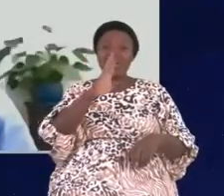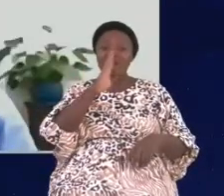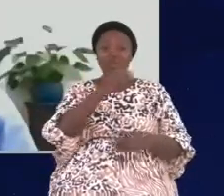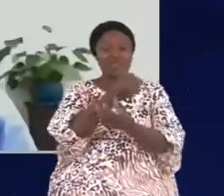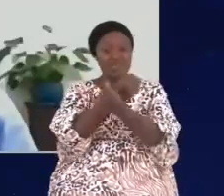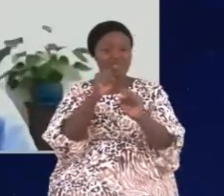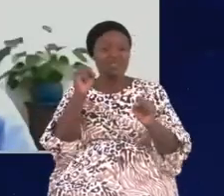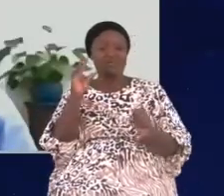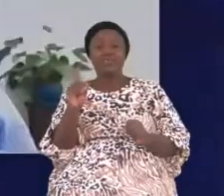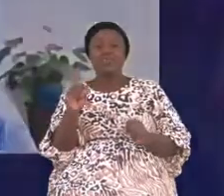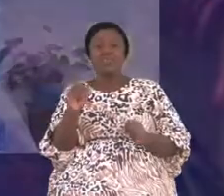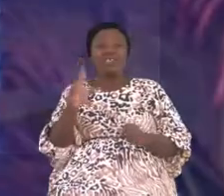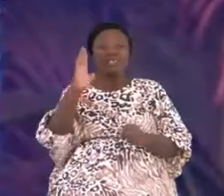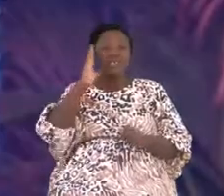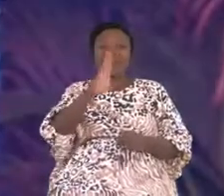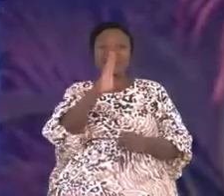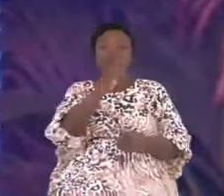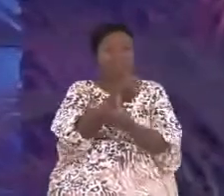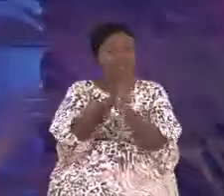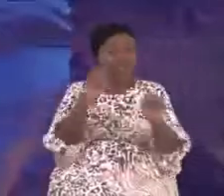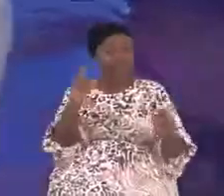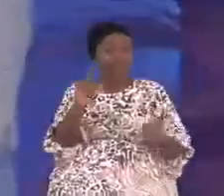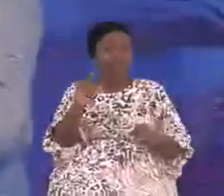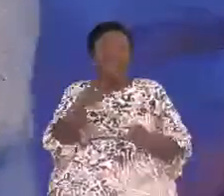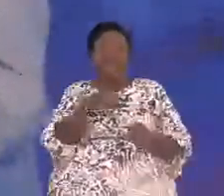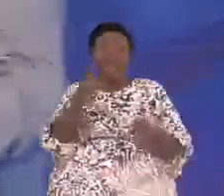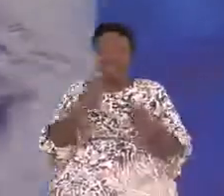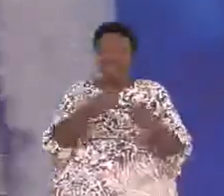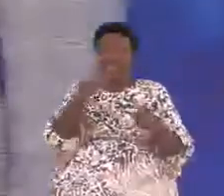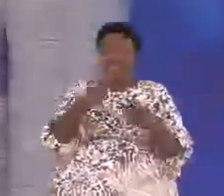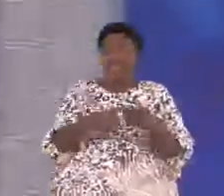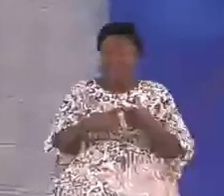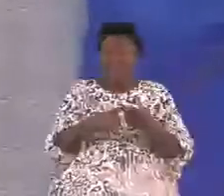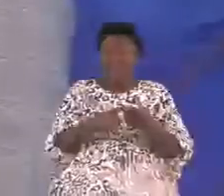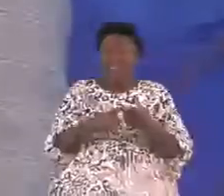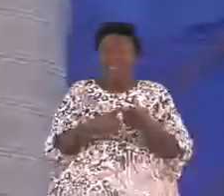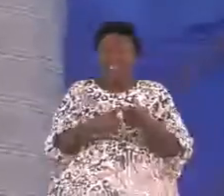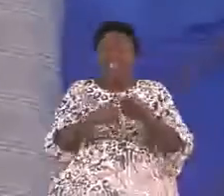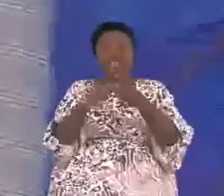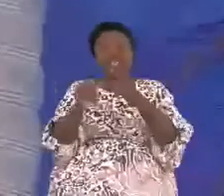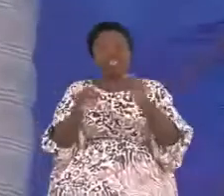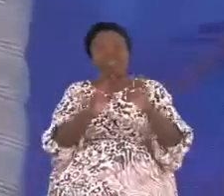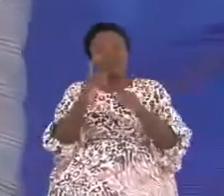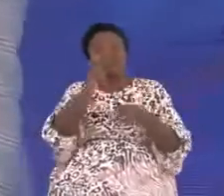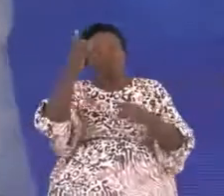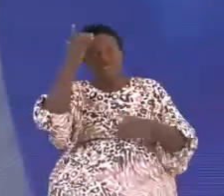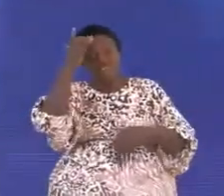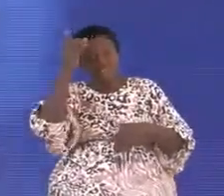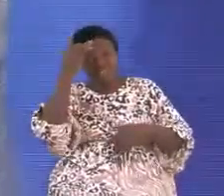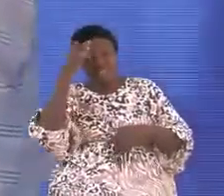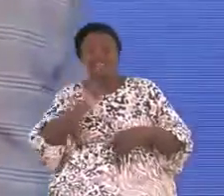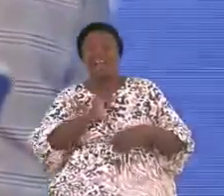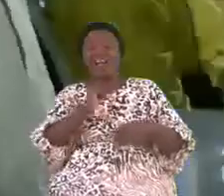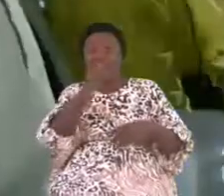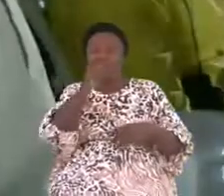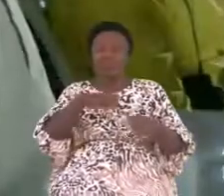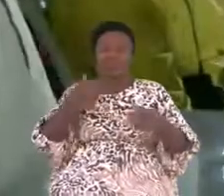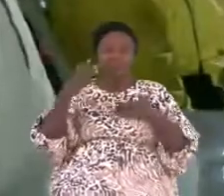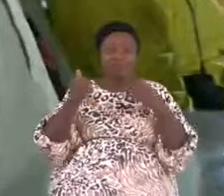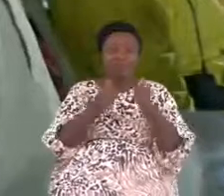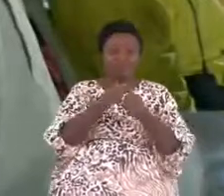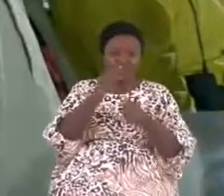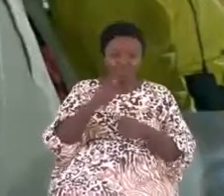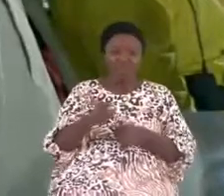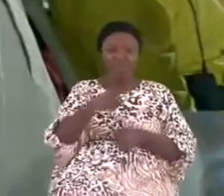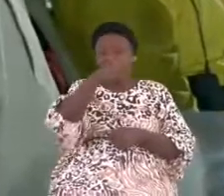saved. Shall be saved. And then, if you're sick, I rejoice with you.